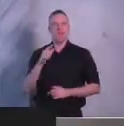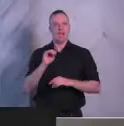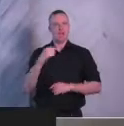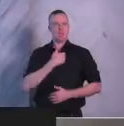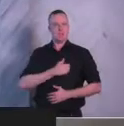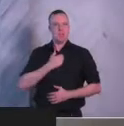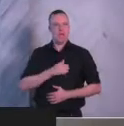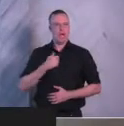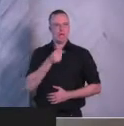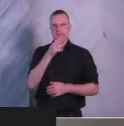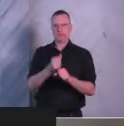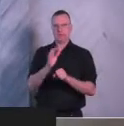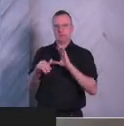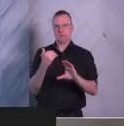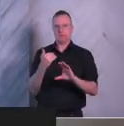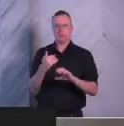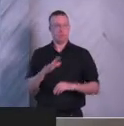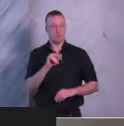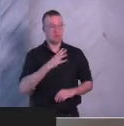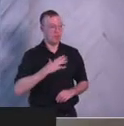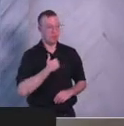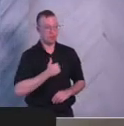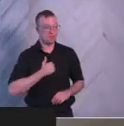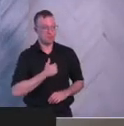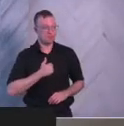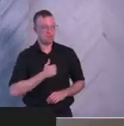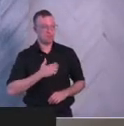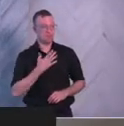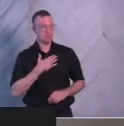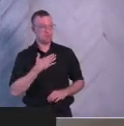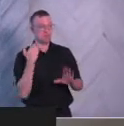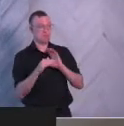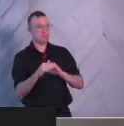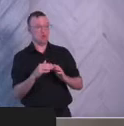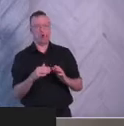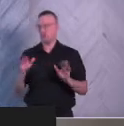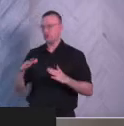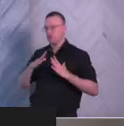I did not get that email. No, so- I'm sorry. No, from that's my end. okay. That's okay.